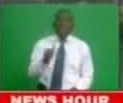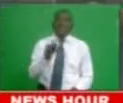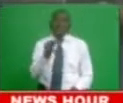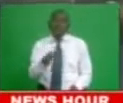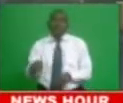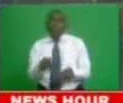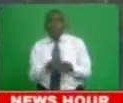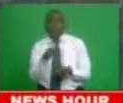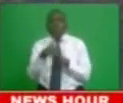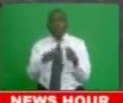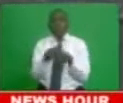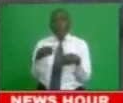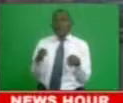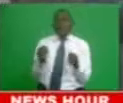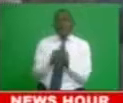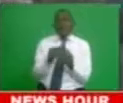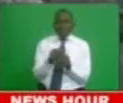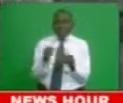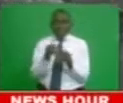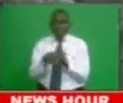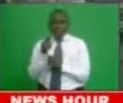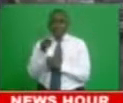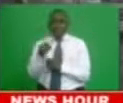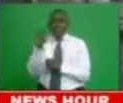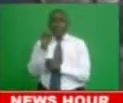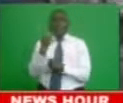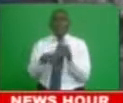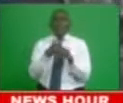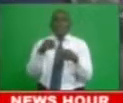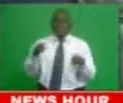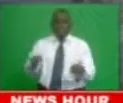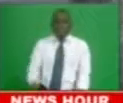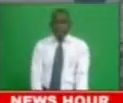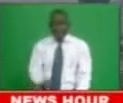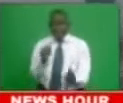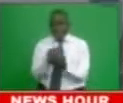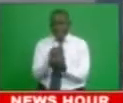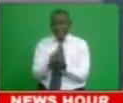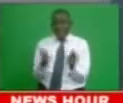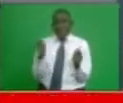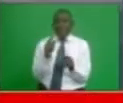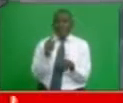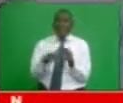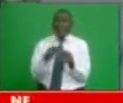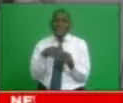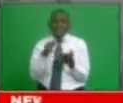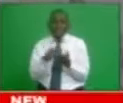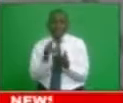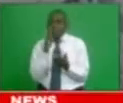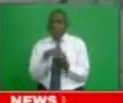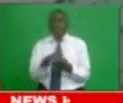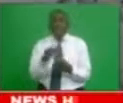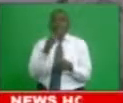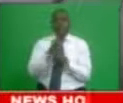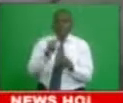performer in global trade, with a share of about 2.5% of international trade. This is largely on account of poorly harmonized custom